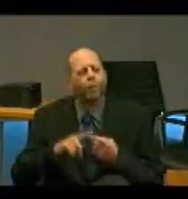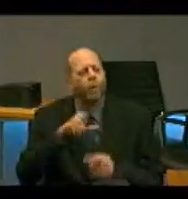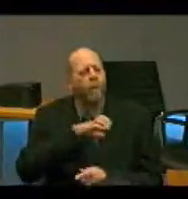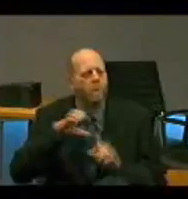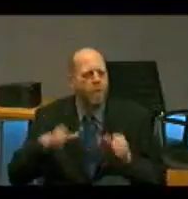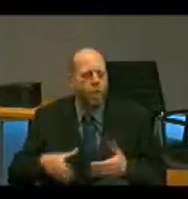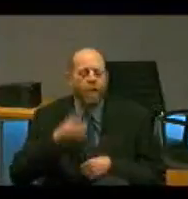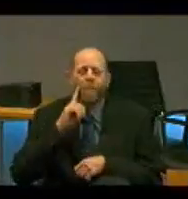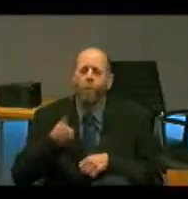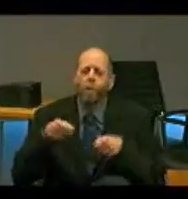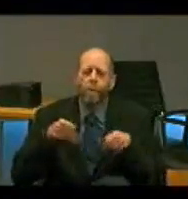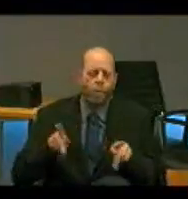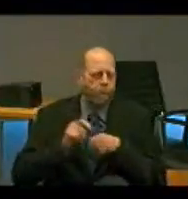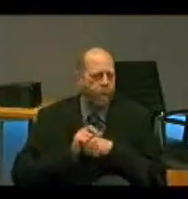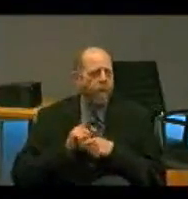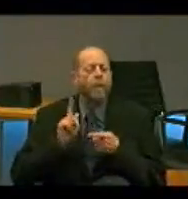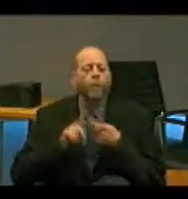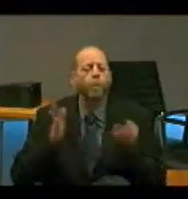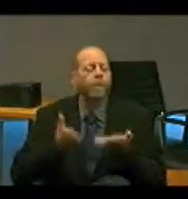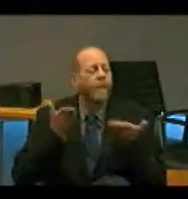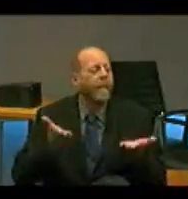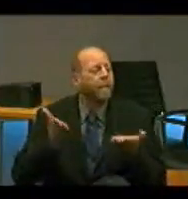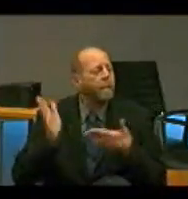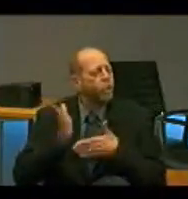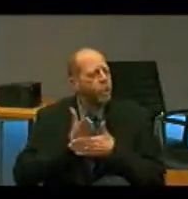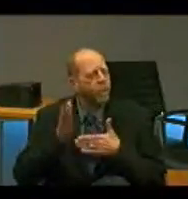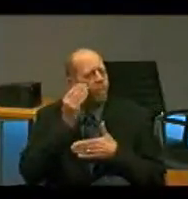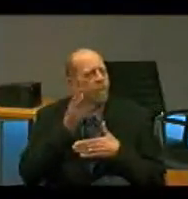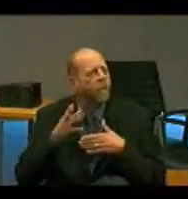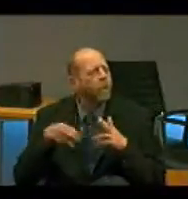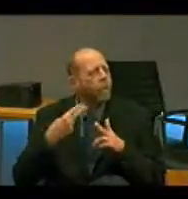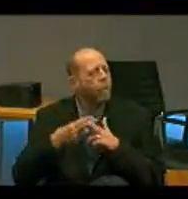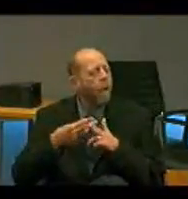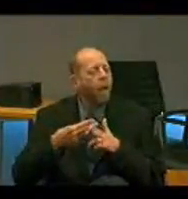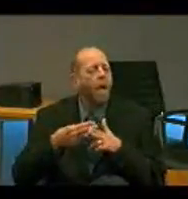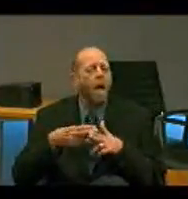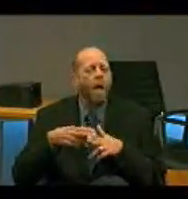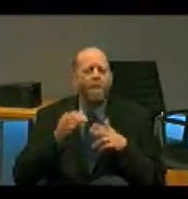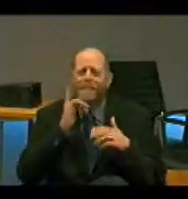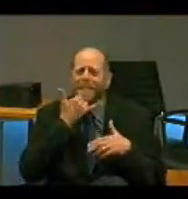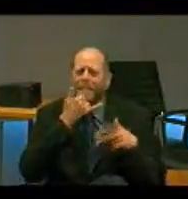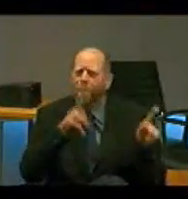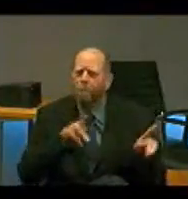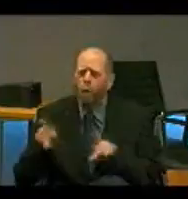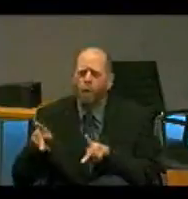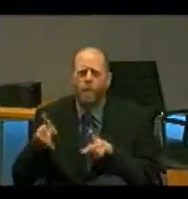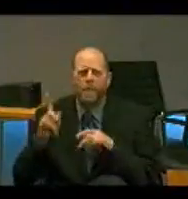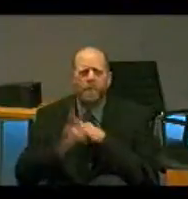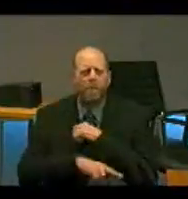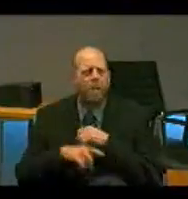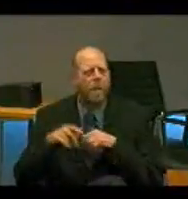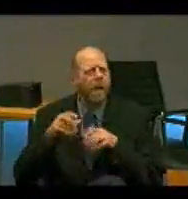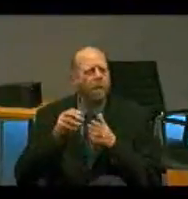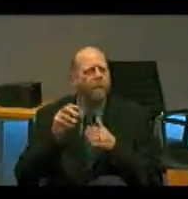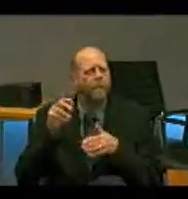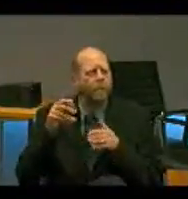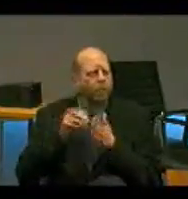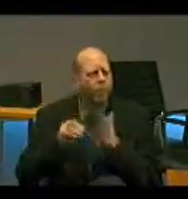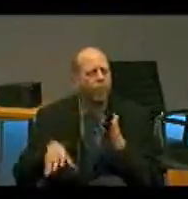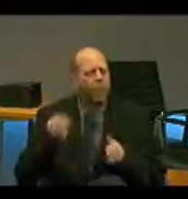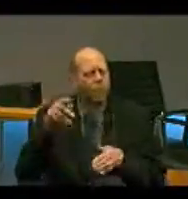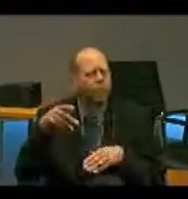Commission for the opportunity to present and share information on the disproportionate discipline of students of color with